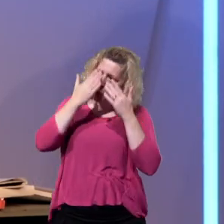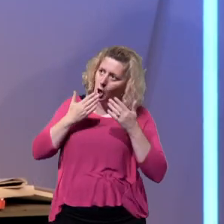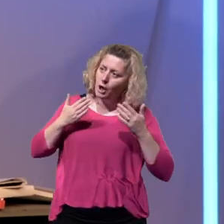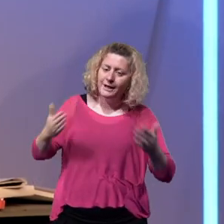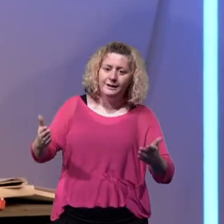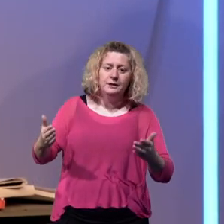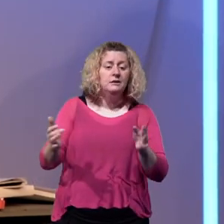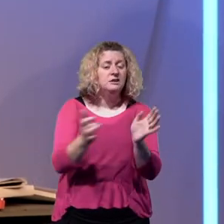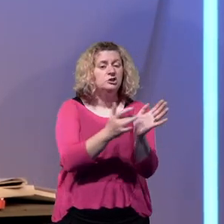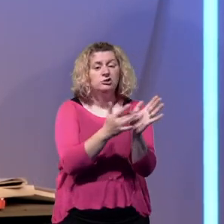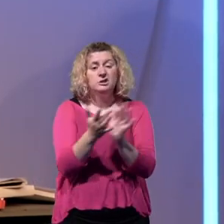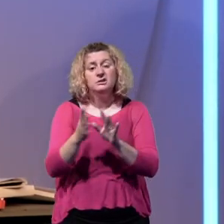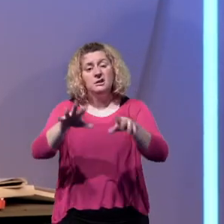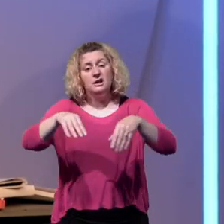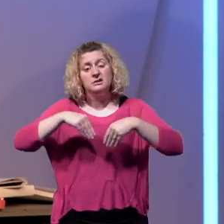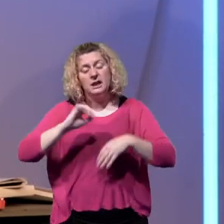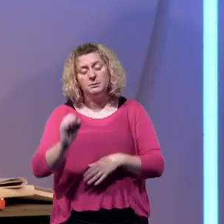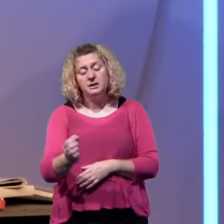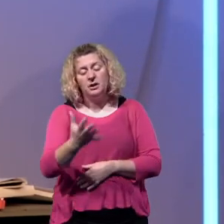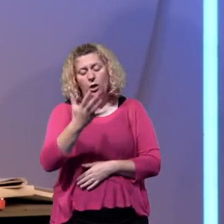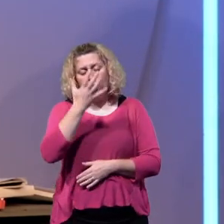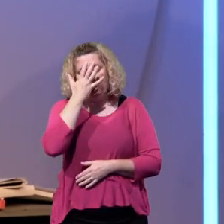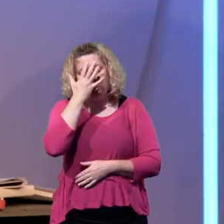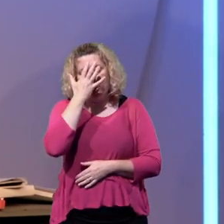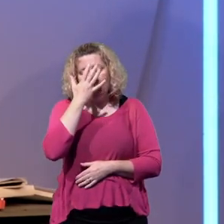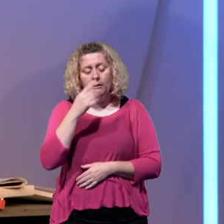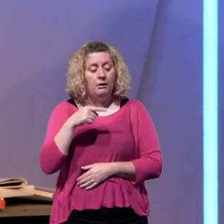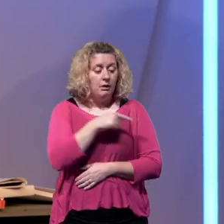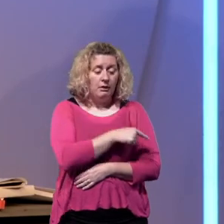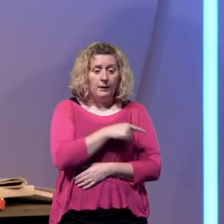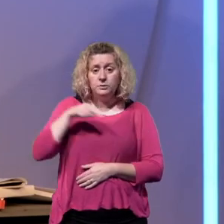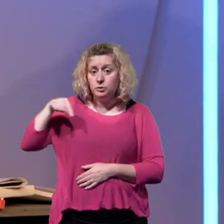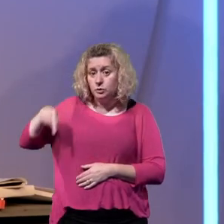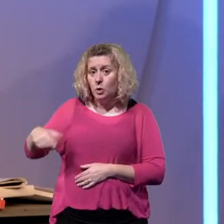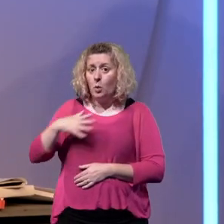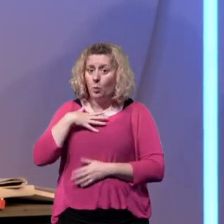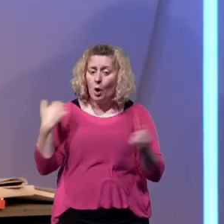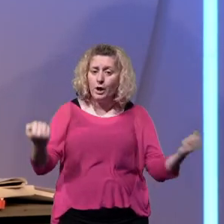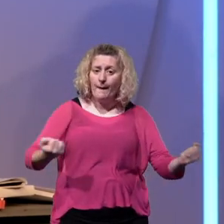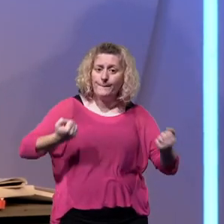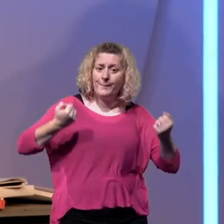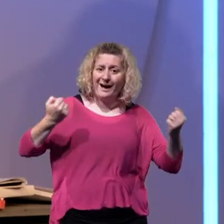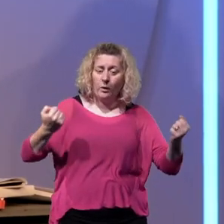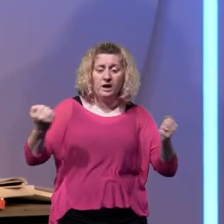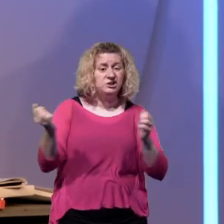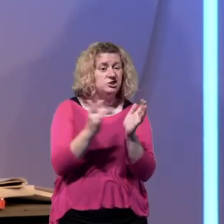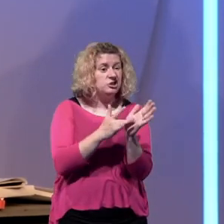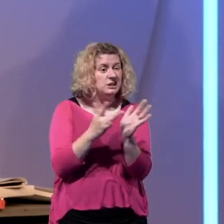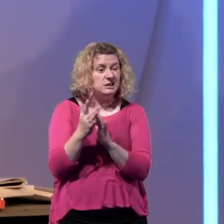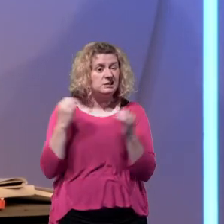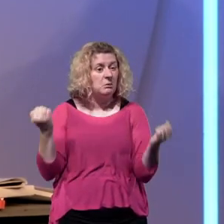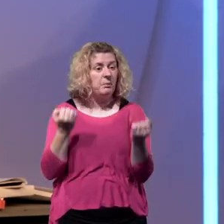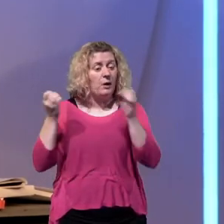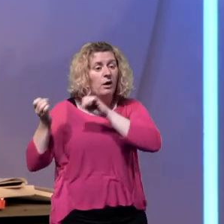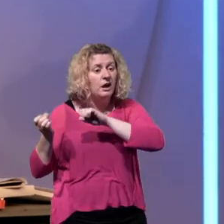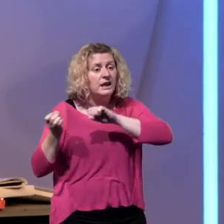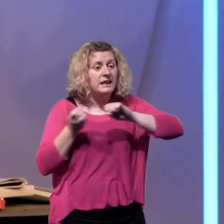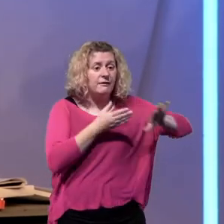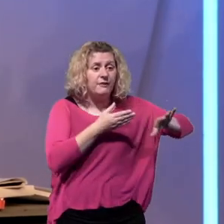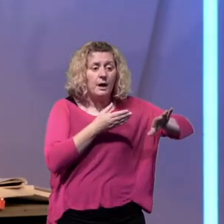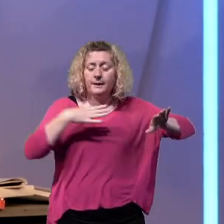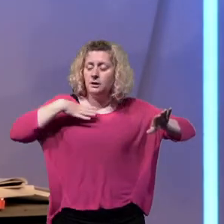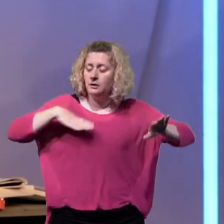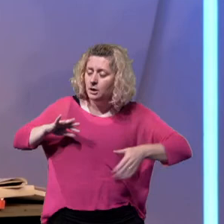for power. Jesus relinquished it to serve. They demanded comfort and security. Jesus came to suffer and die. On the one hand,